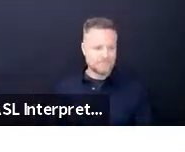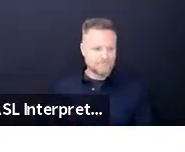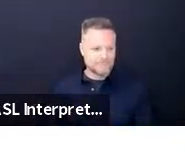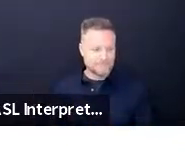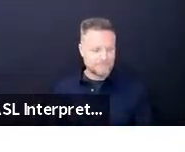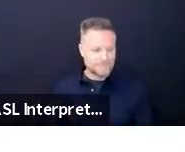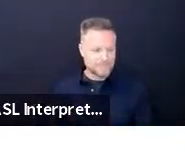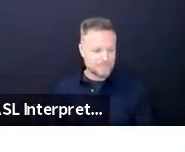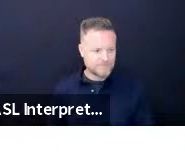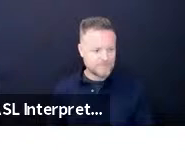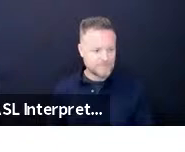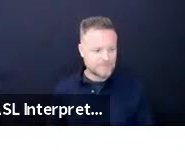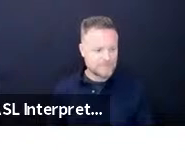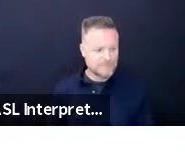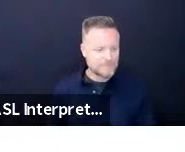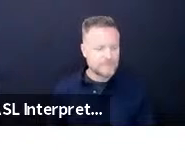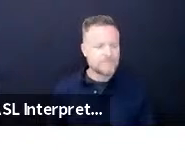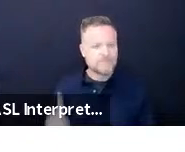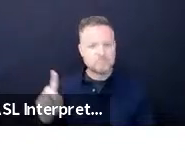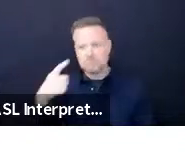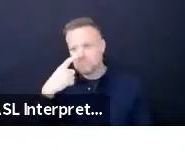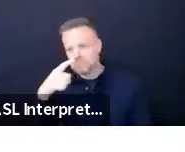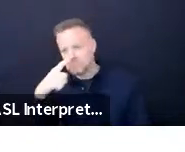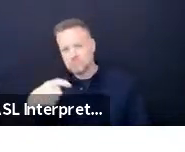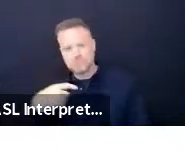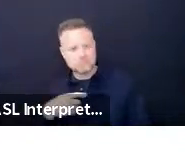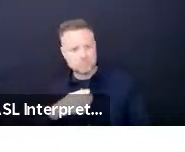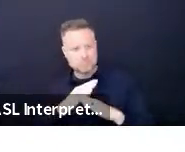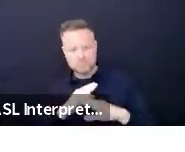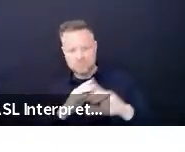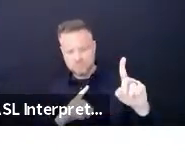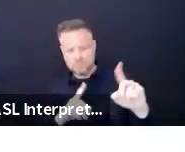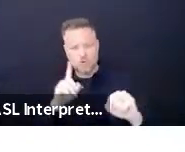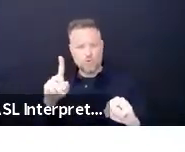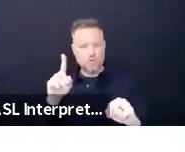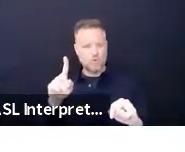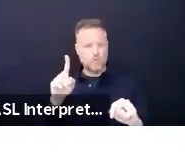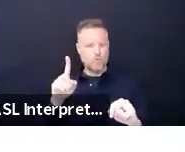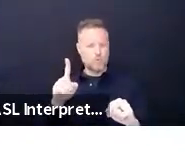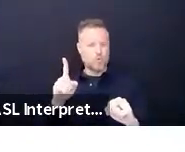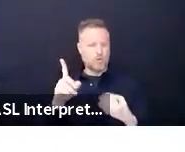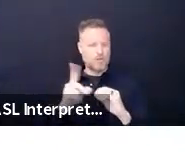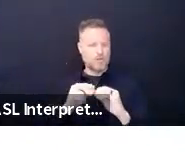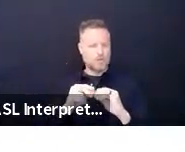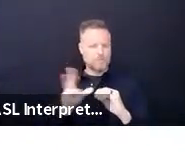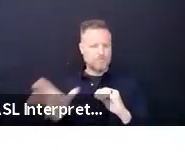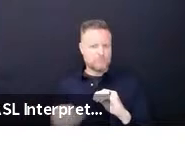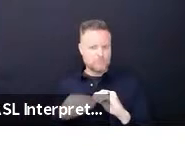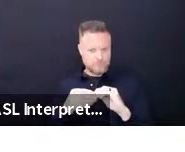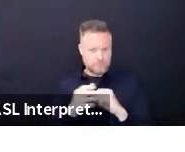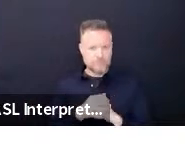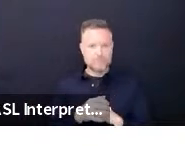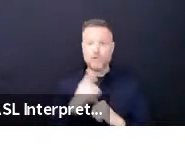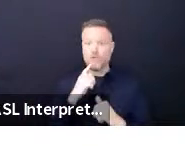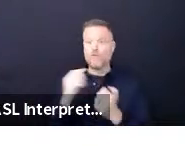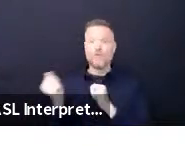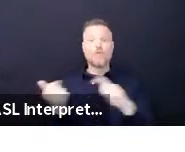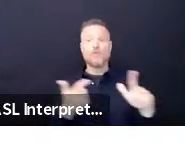I could, or Dr. Garcia, if I could. So I want to make one additional point, and that is that will work for all of